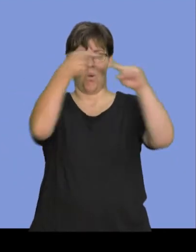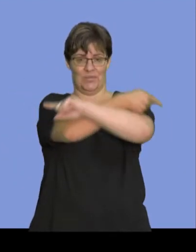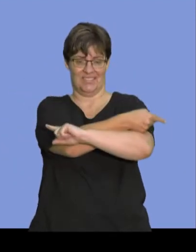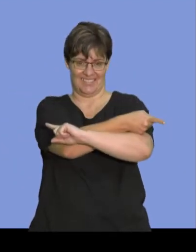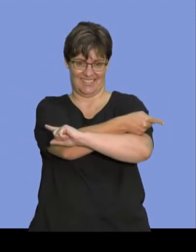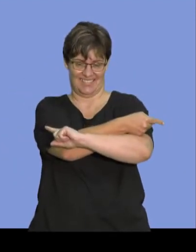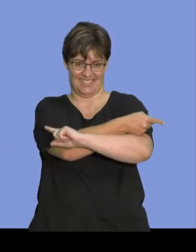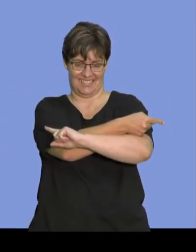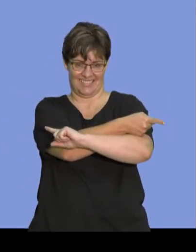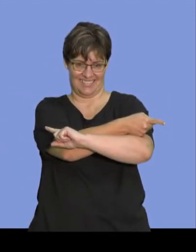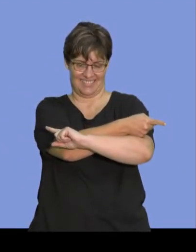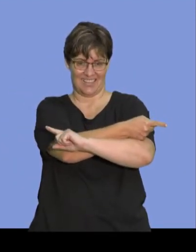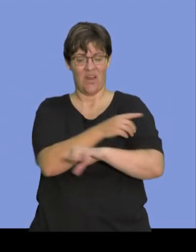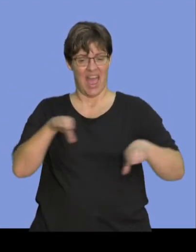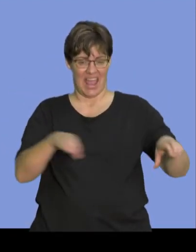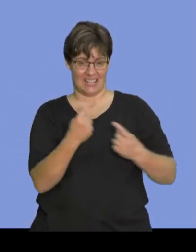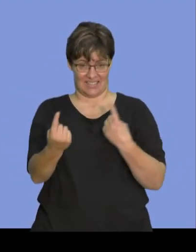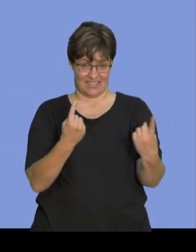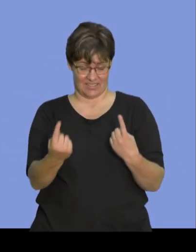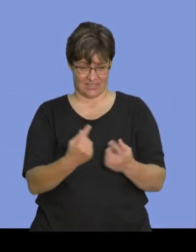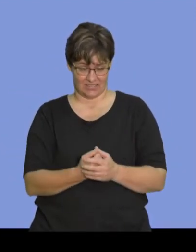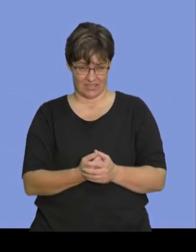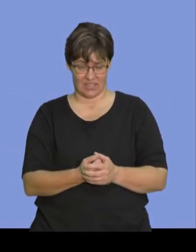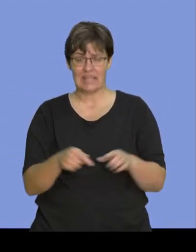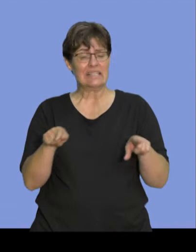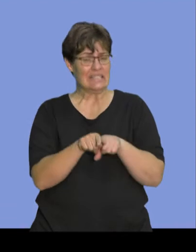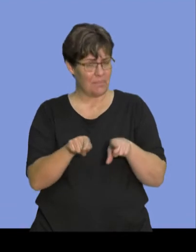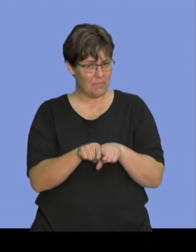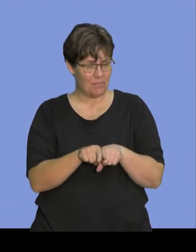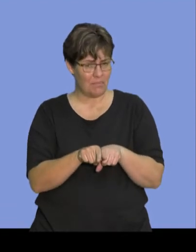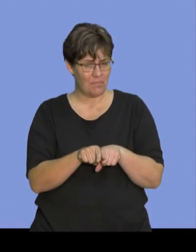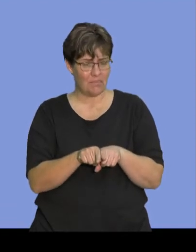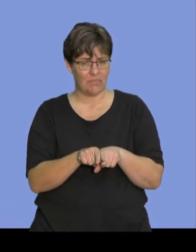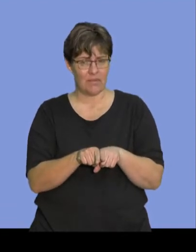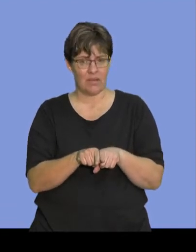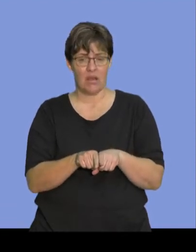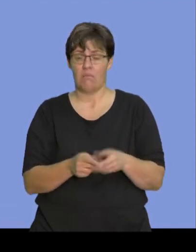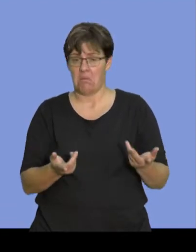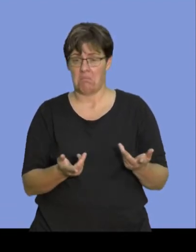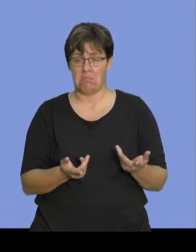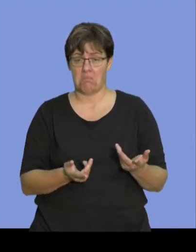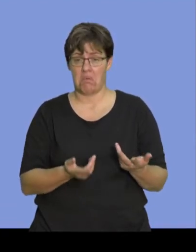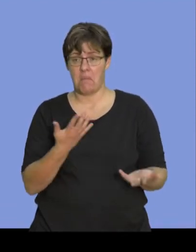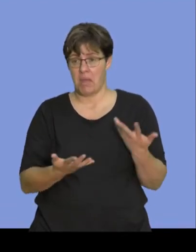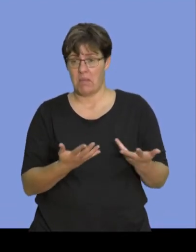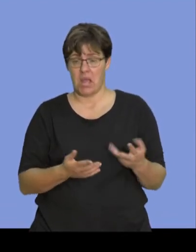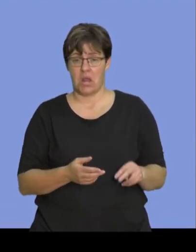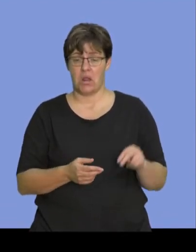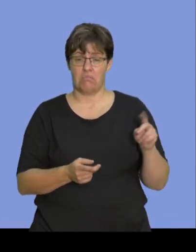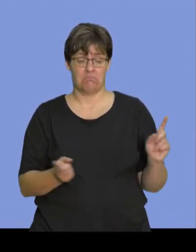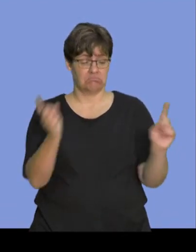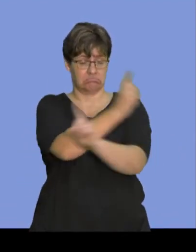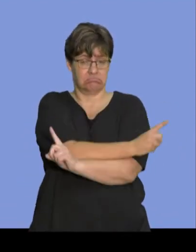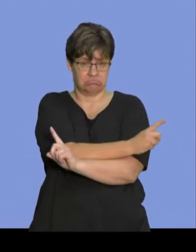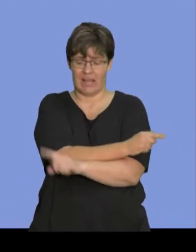poles interact with each other. Also, there is a possibility that you have the north on the left-hand side and then the south on the right. It